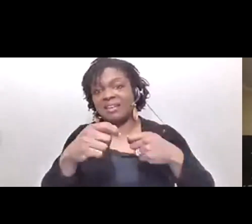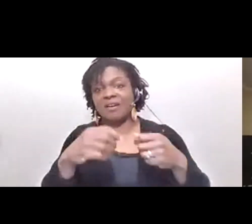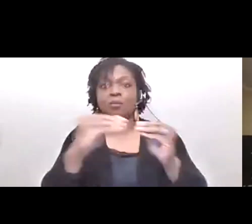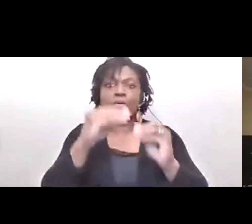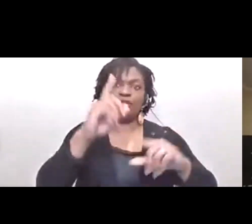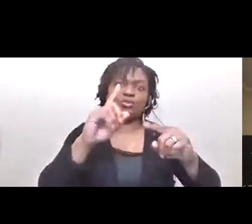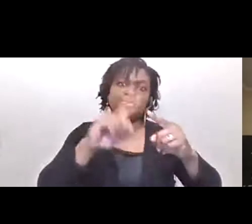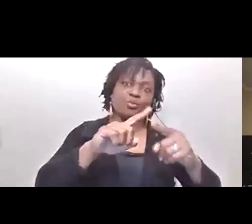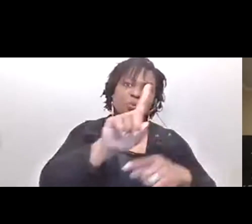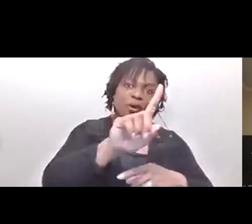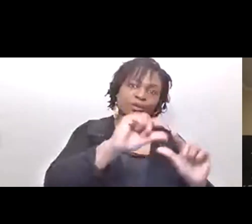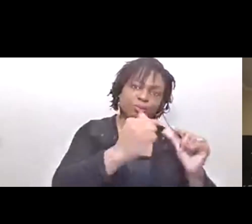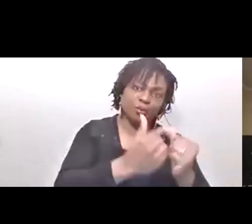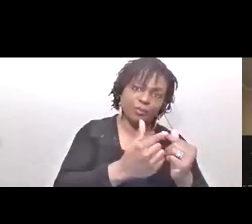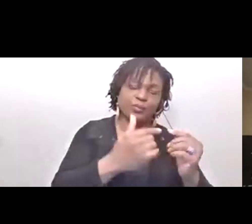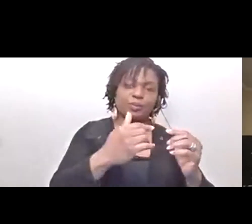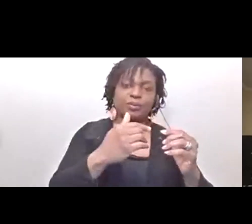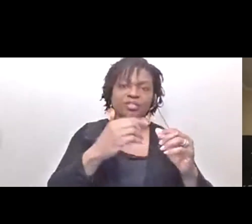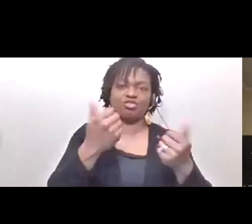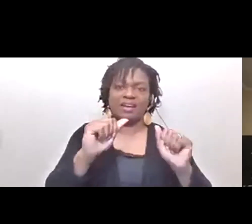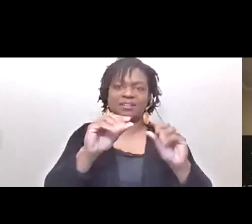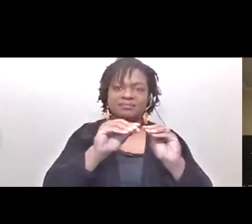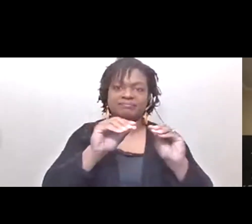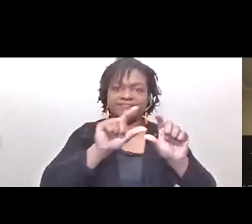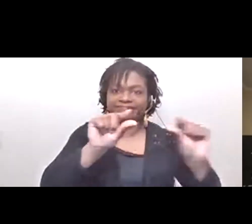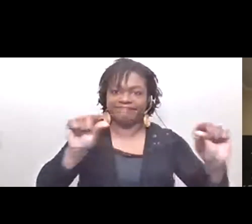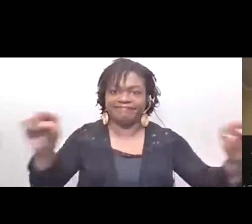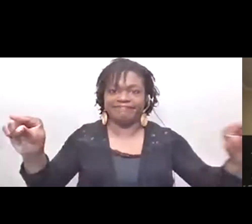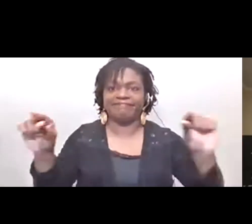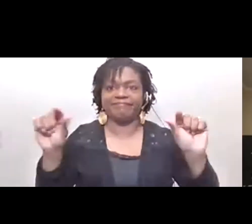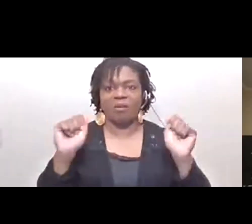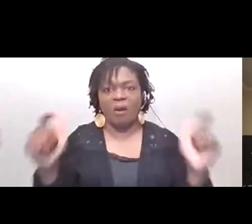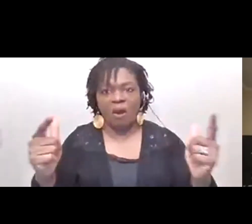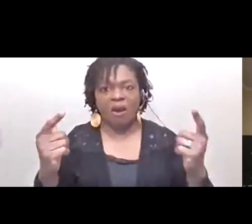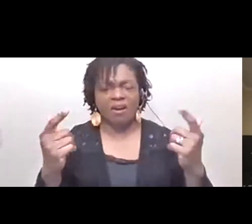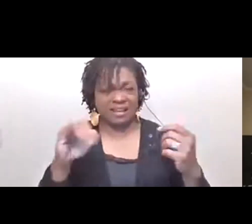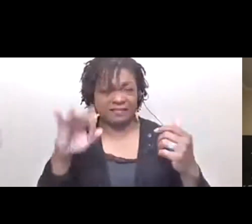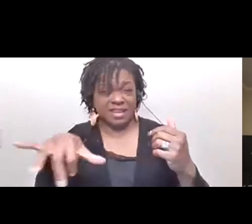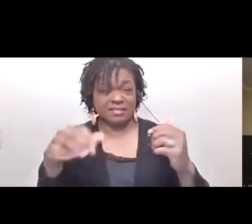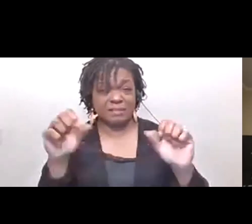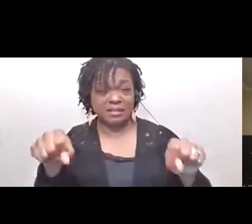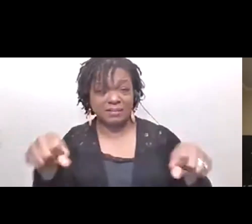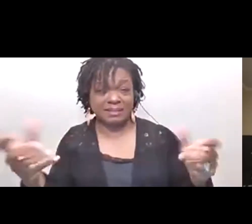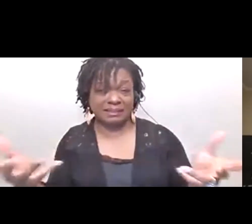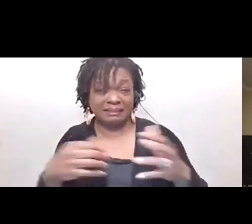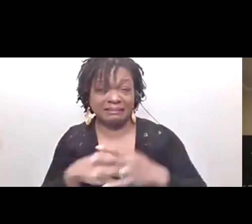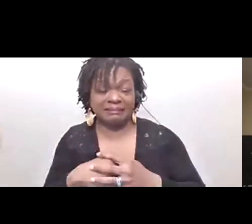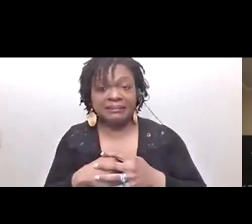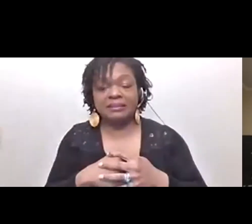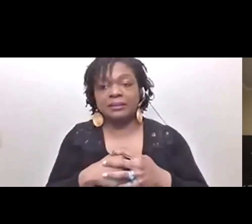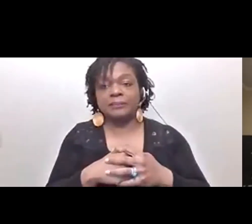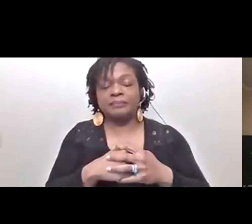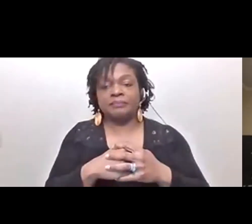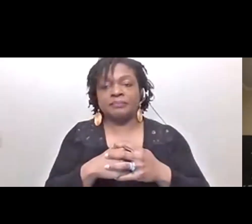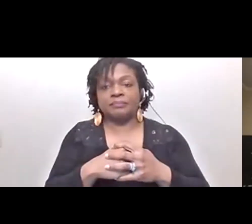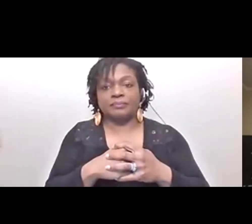increase it so everybody gets something, if that was a possibility. Yeah, I think you bring up an additional